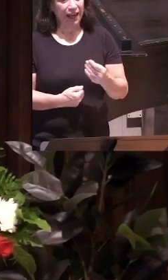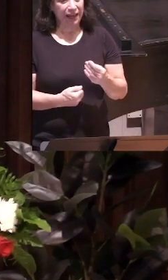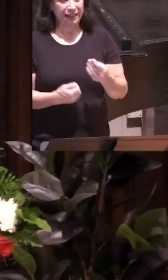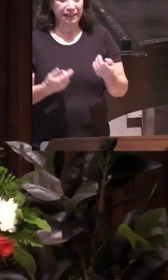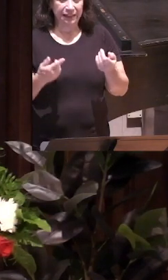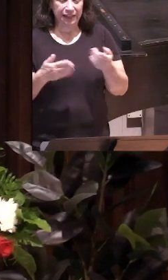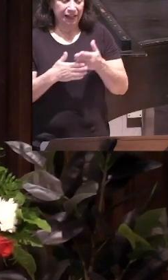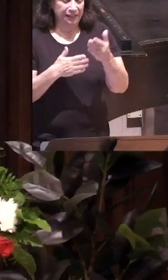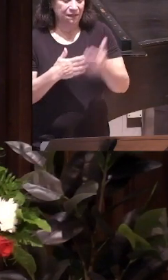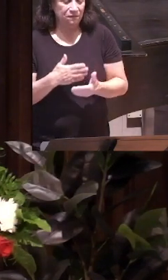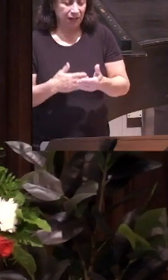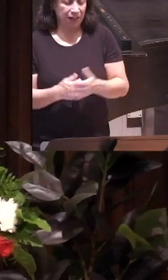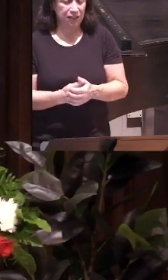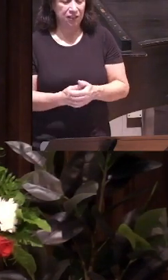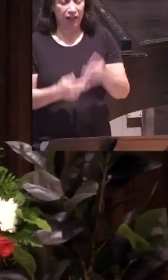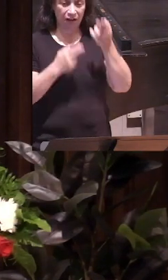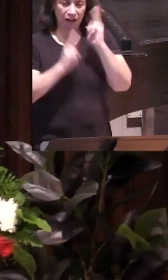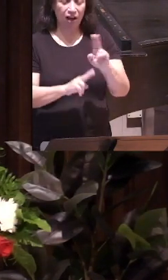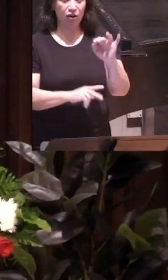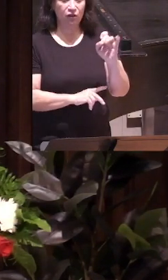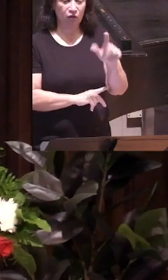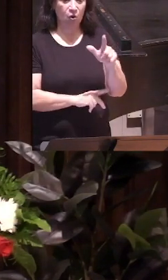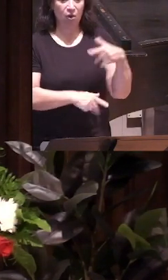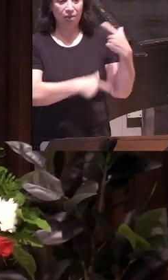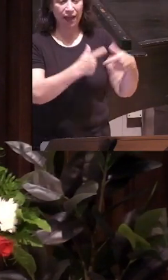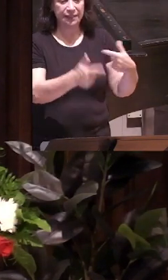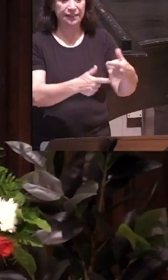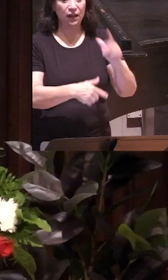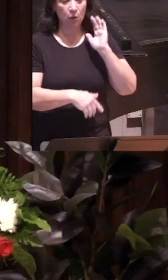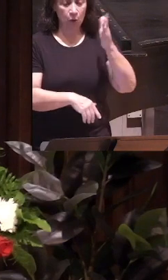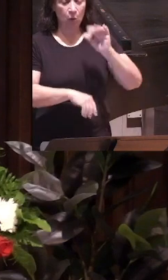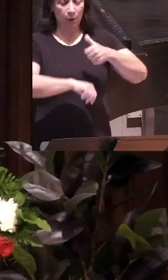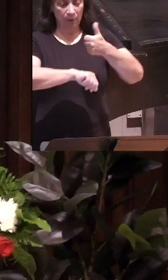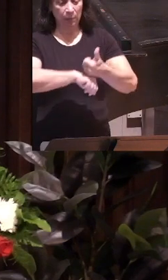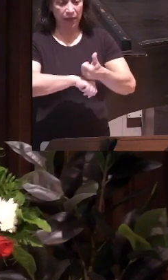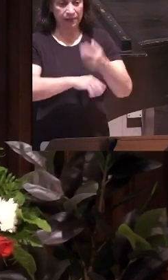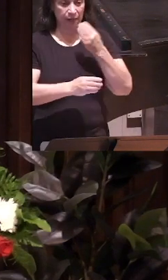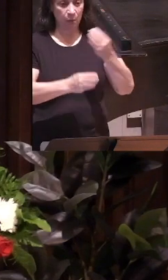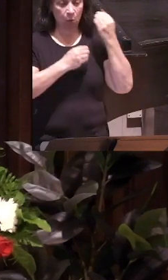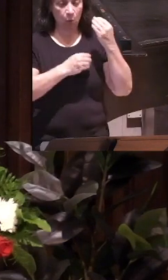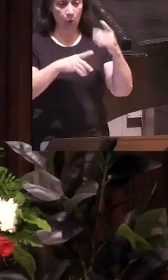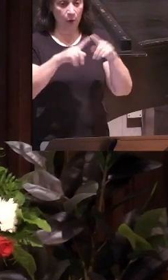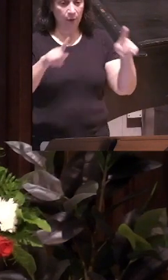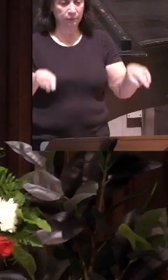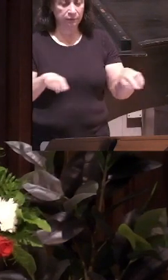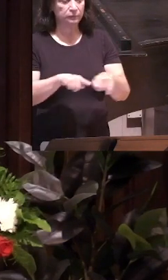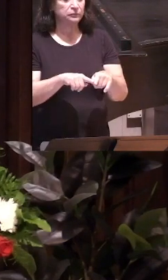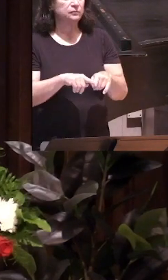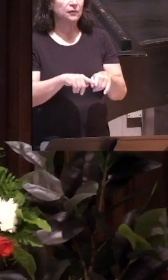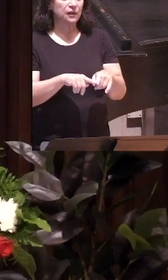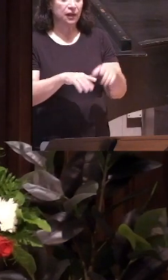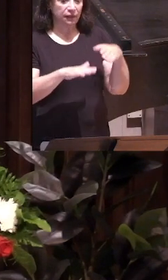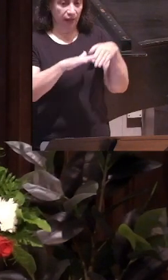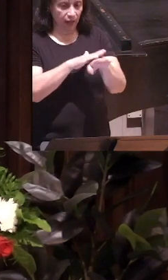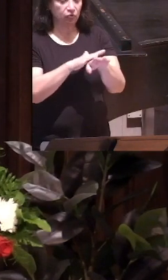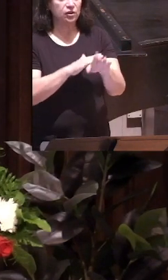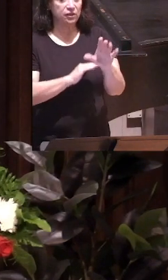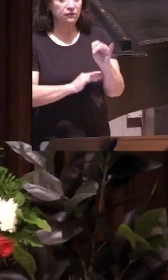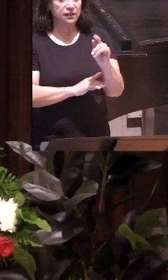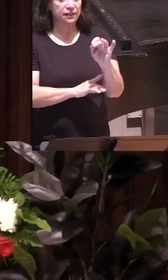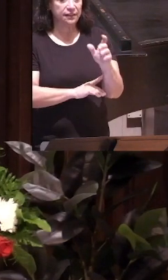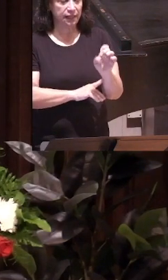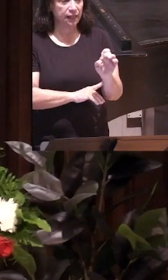as I finish. In honor of Earl's legacy, we'll be placing a memorial at the entrance of our Tuskegee exhibit.